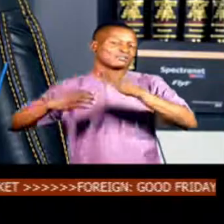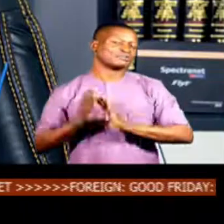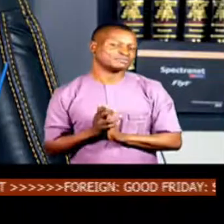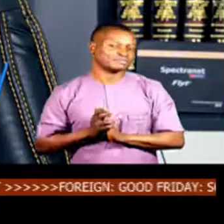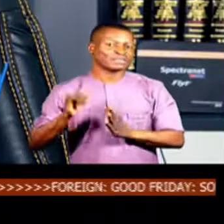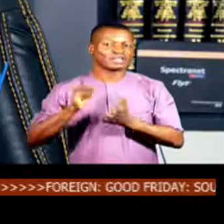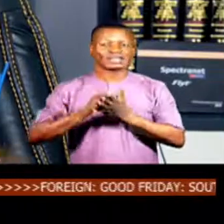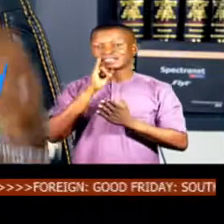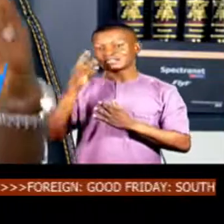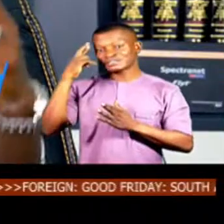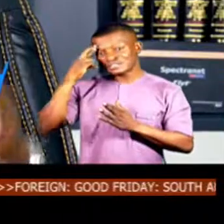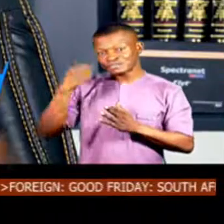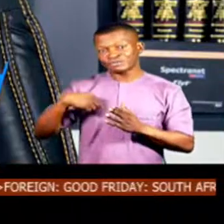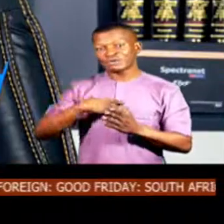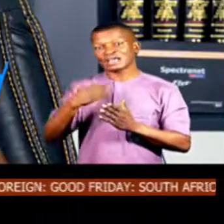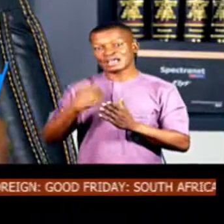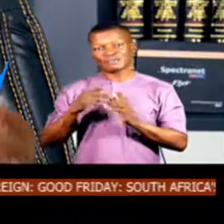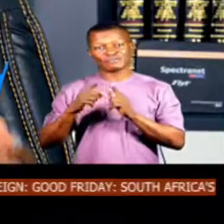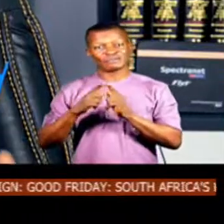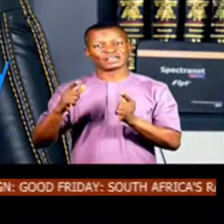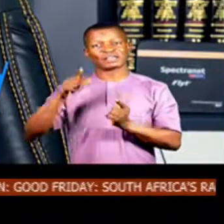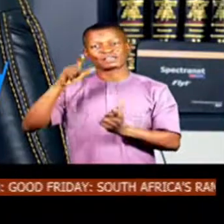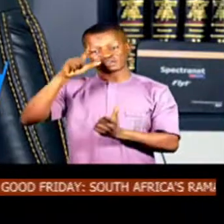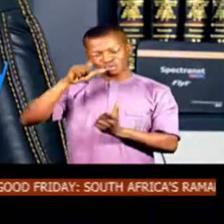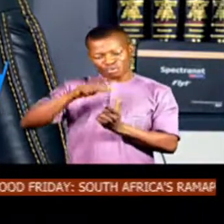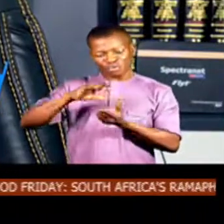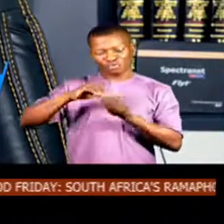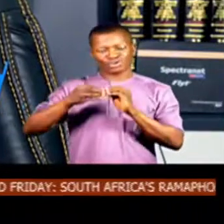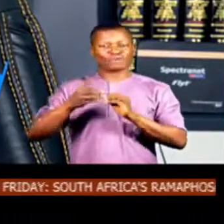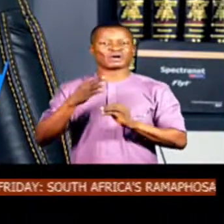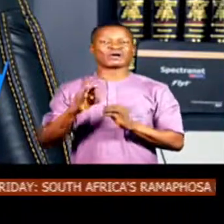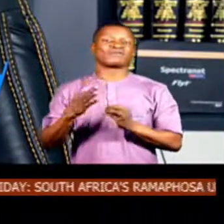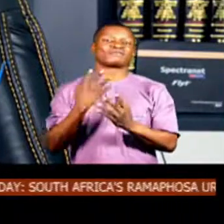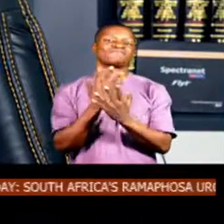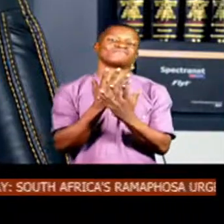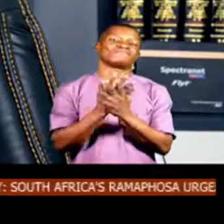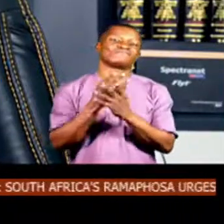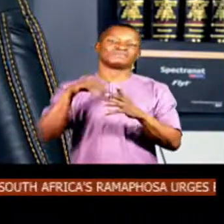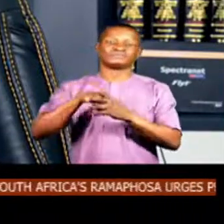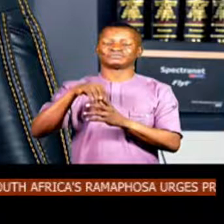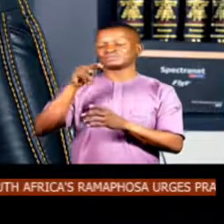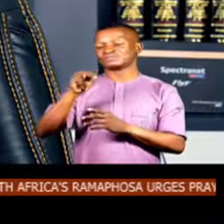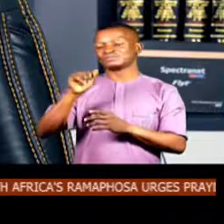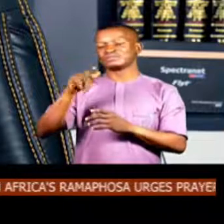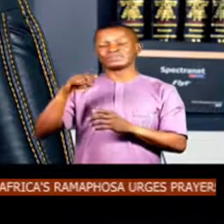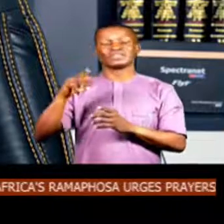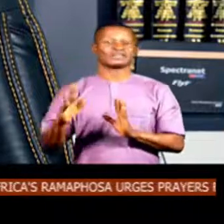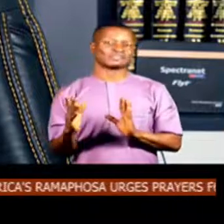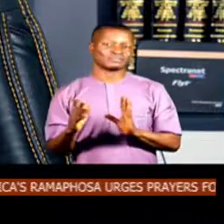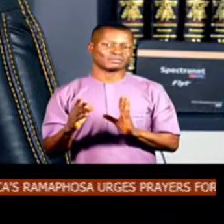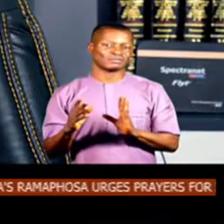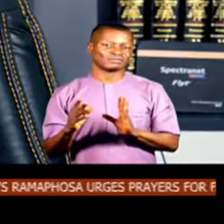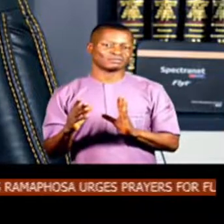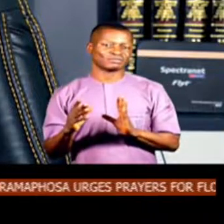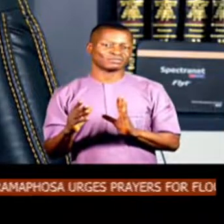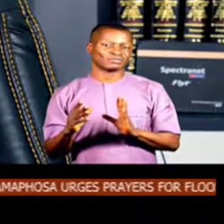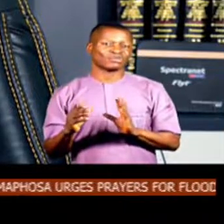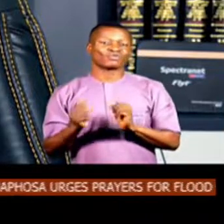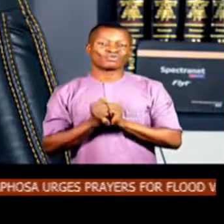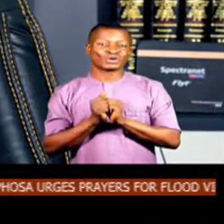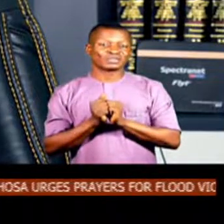why we actually have a very low number of convictions in NAPTIP, coupled with the fact